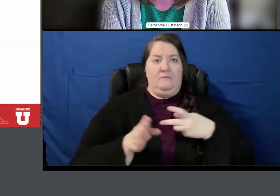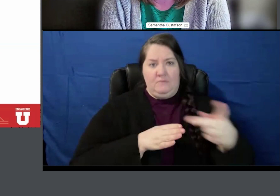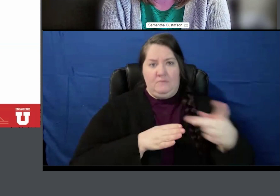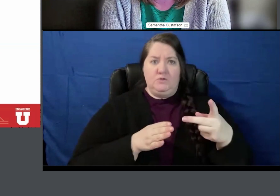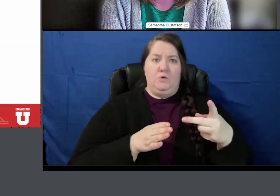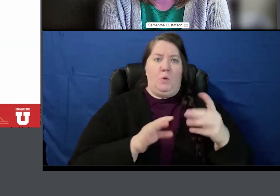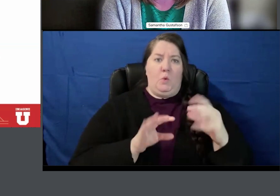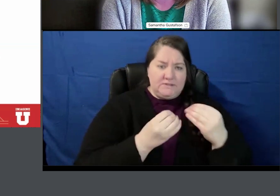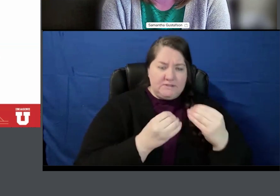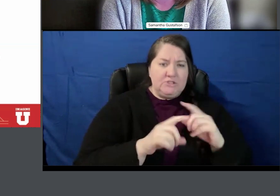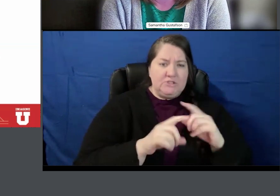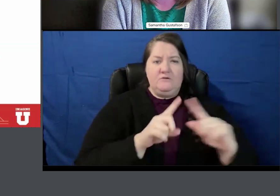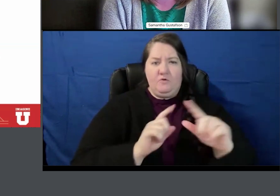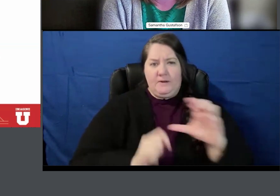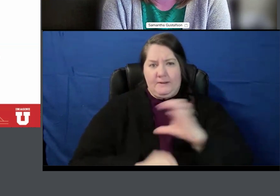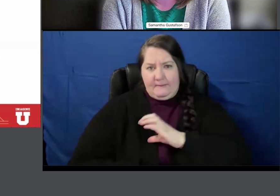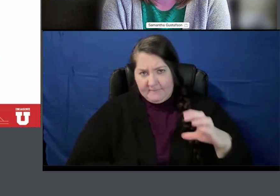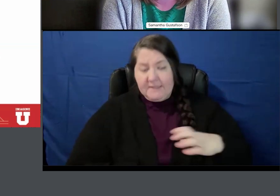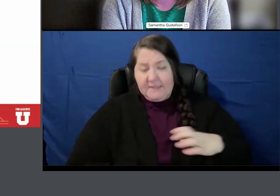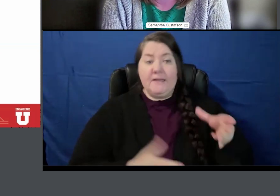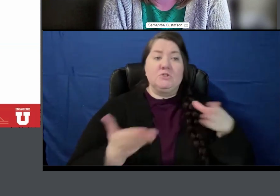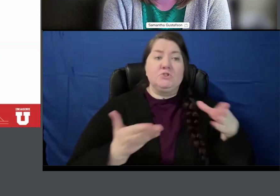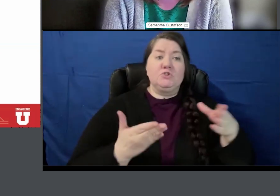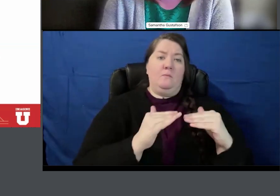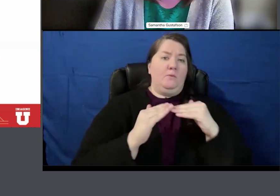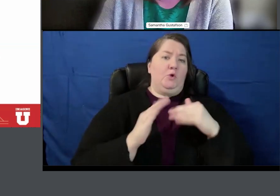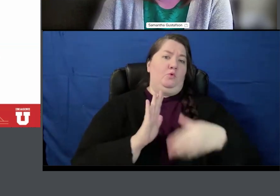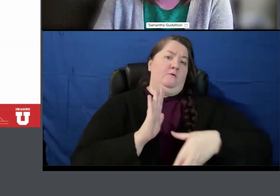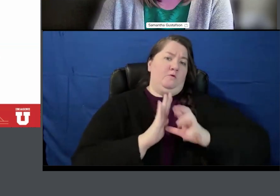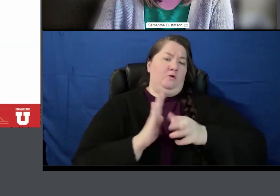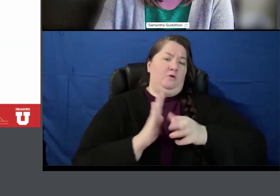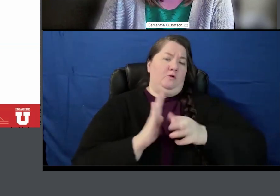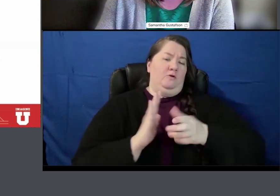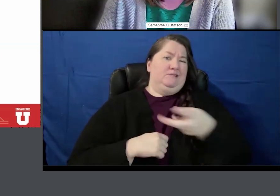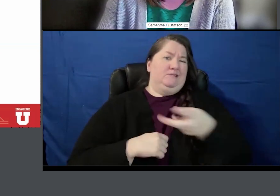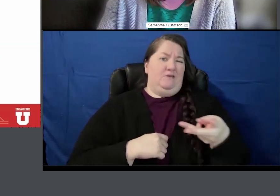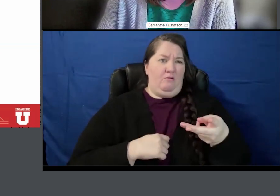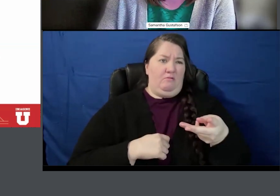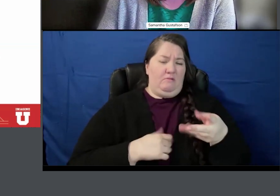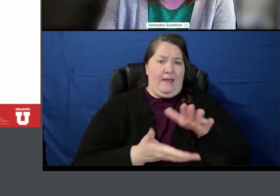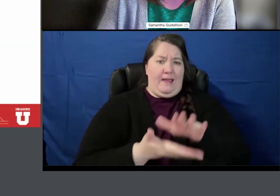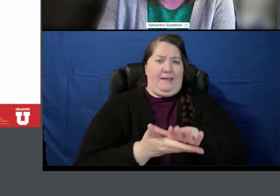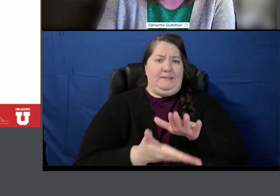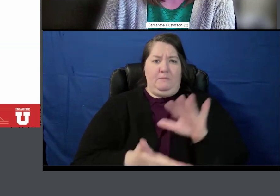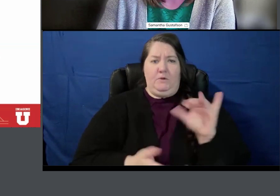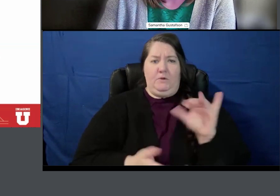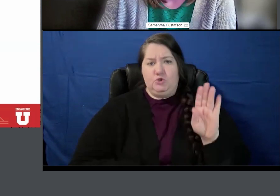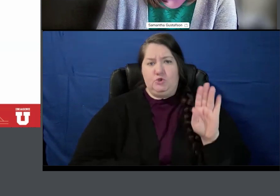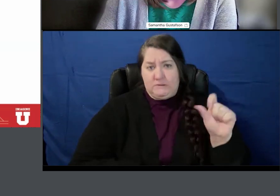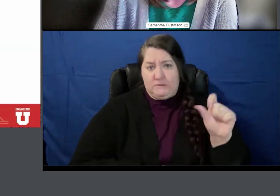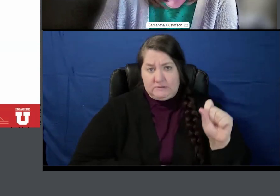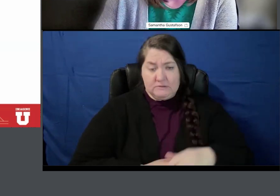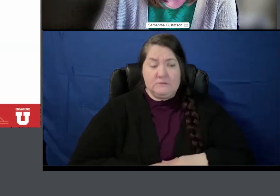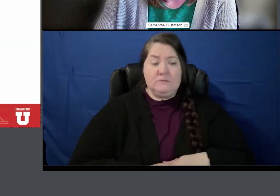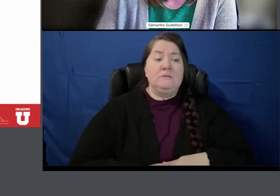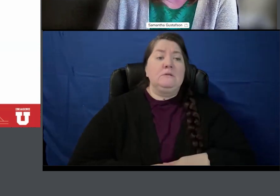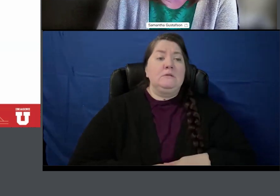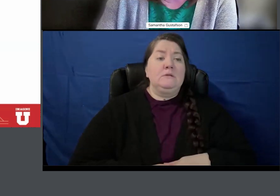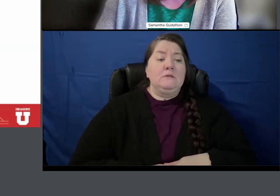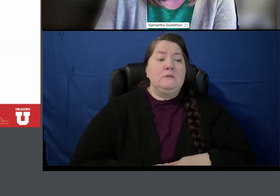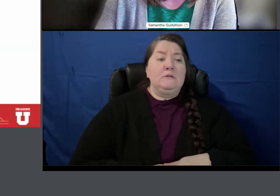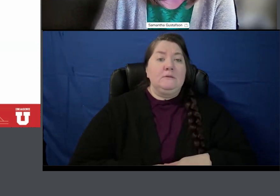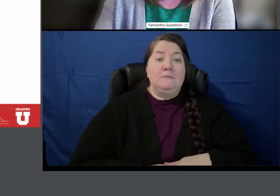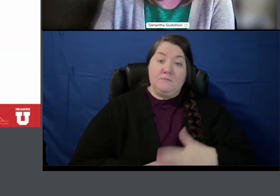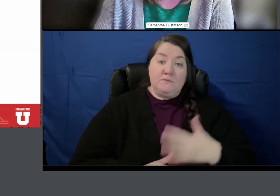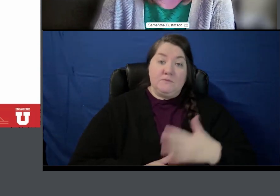those organizations. And I do serve as a peer reviewer for several academic journals. So on to the